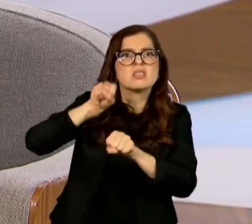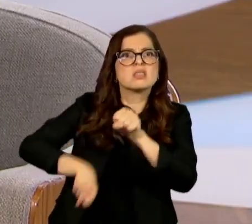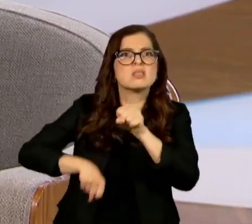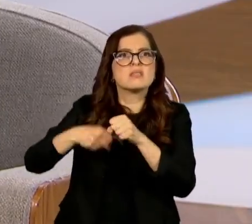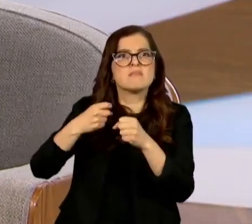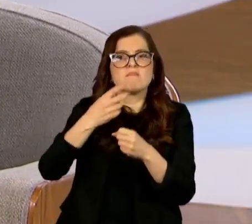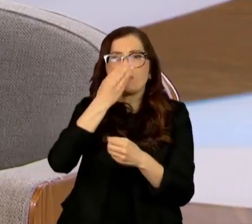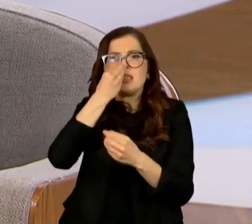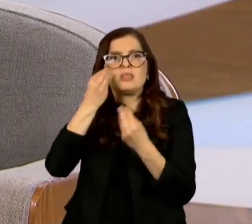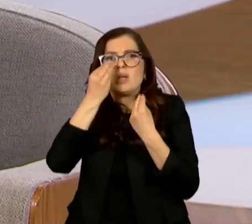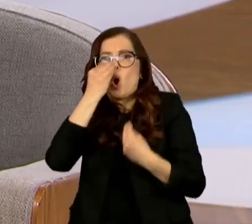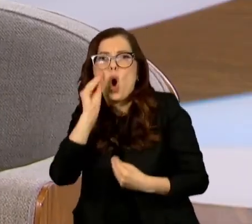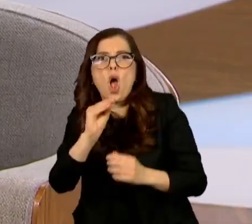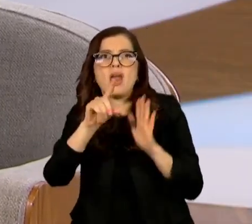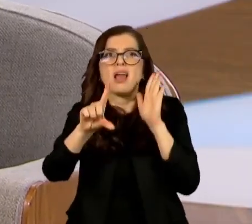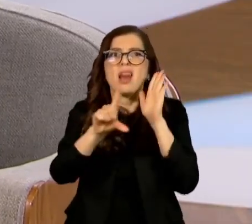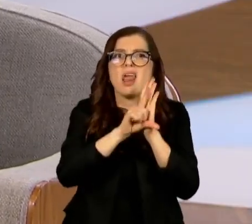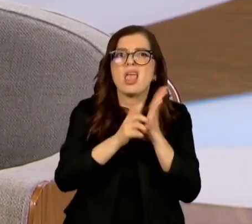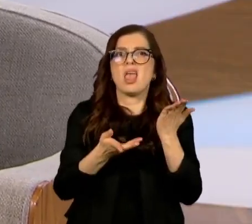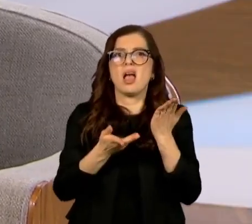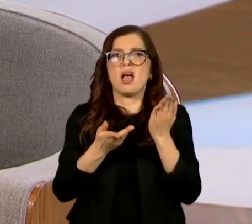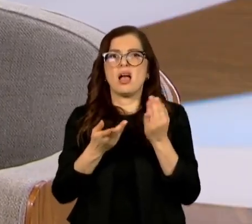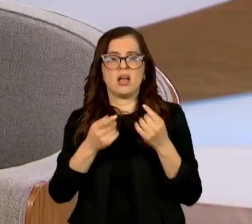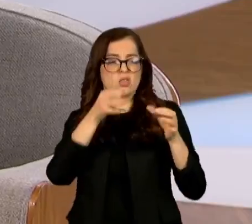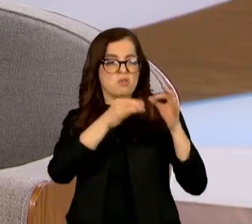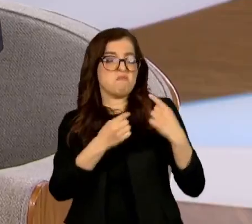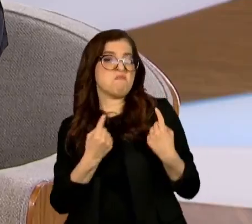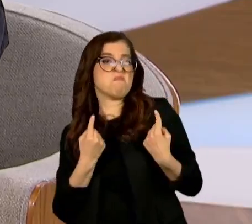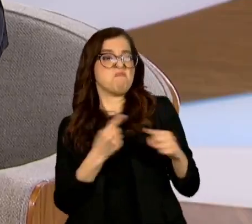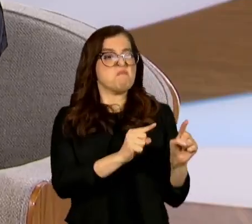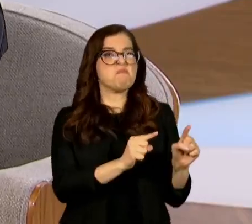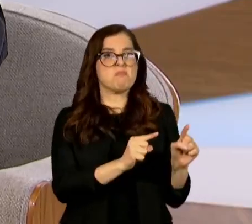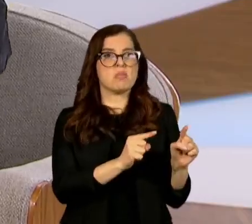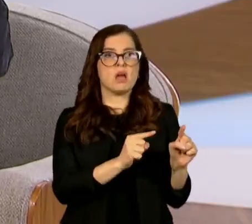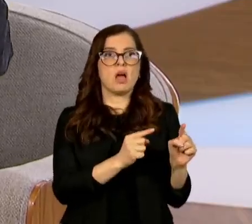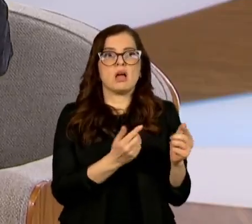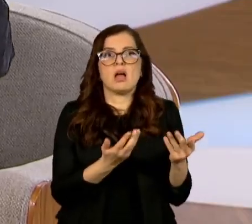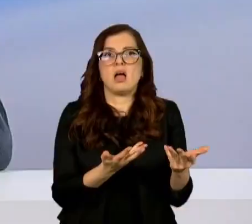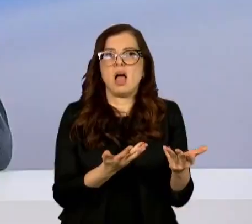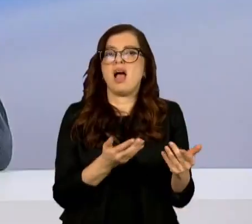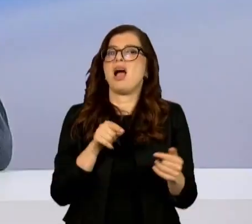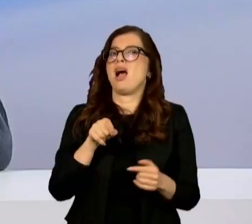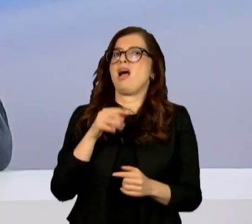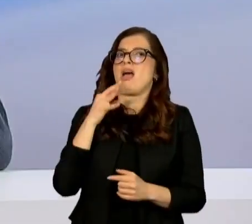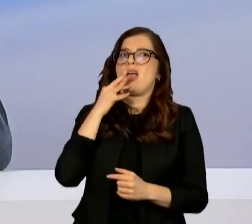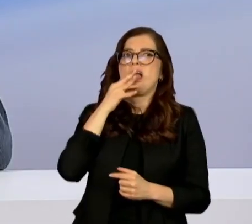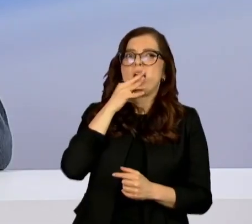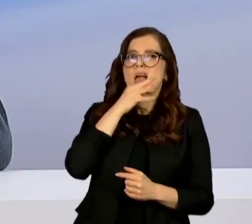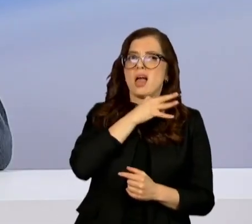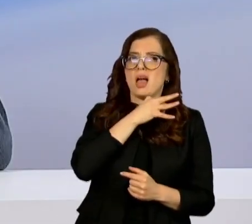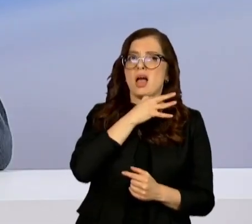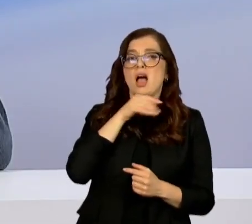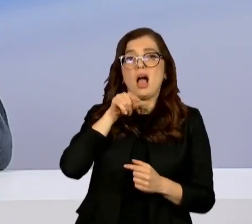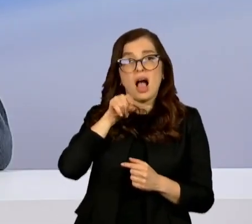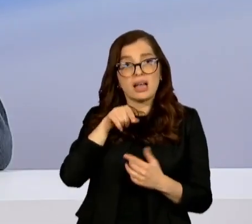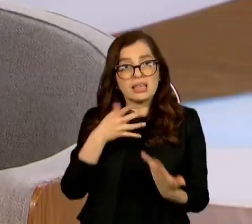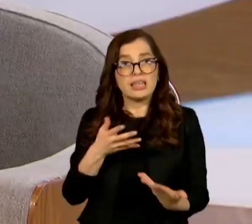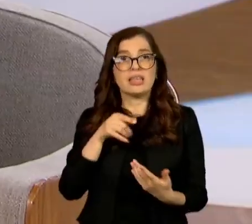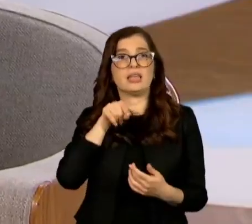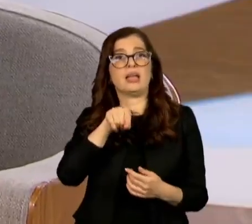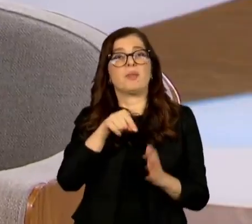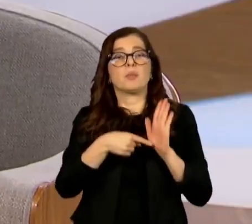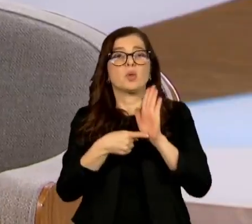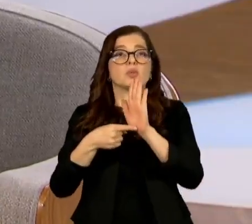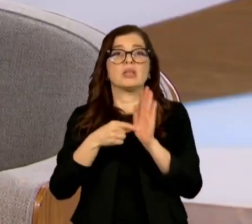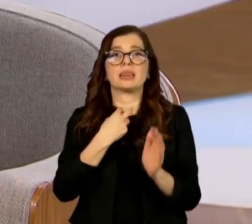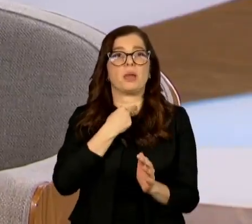violate the law, knowingly violate the law, and defy the courts. And if it does that systematically, if the courts say, no,